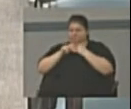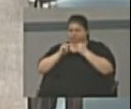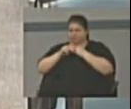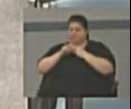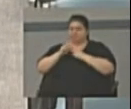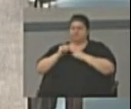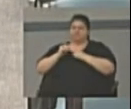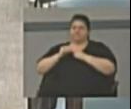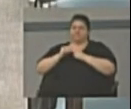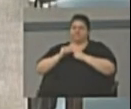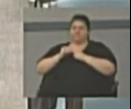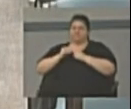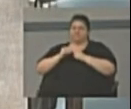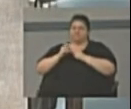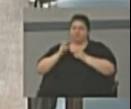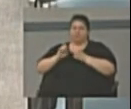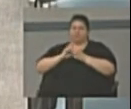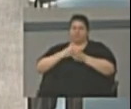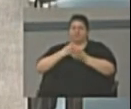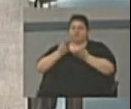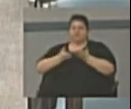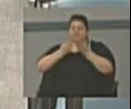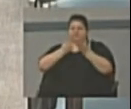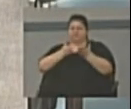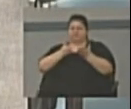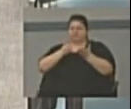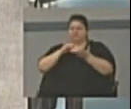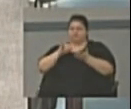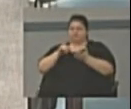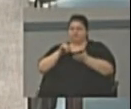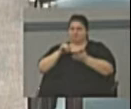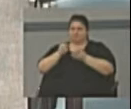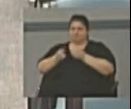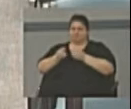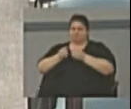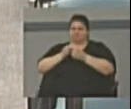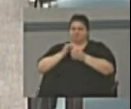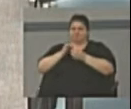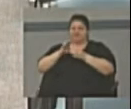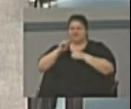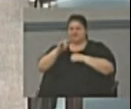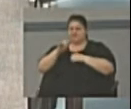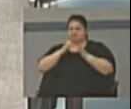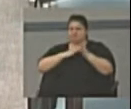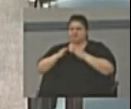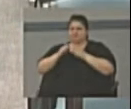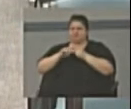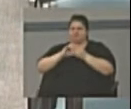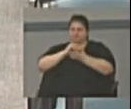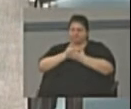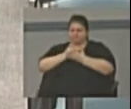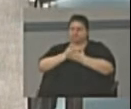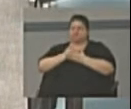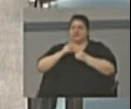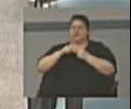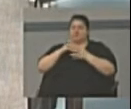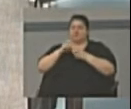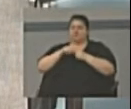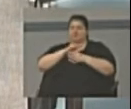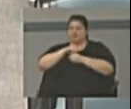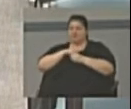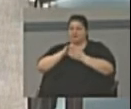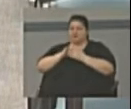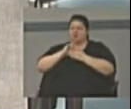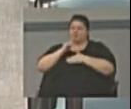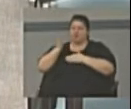submitted justification statements relative to the conceptual site plan. We certainly will incorporate those into our presentation tomorrow